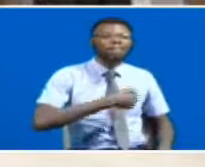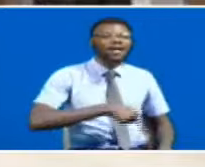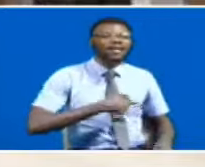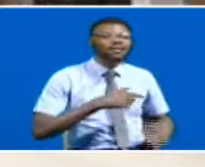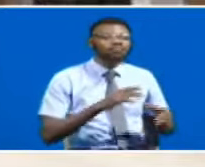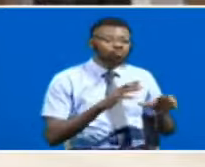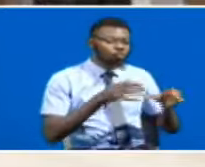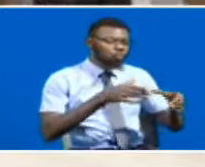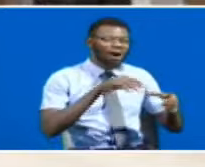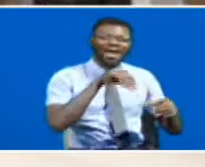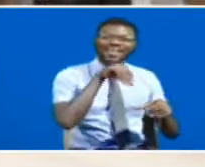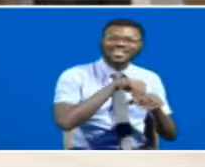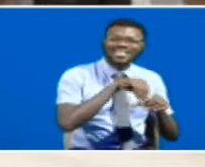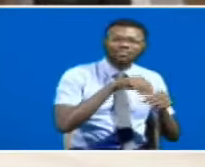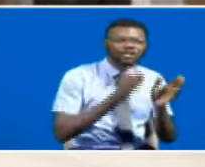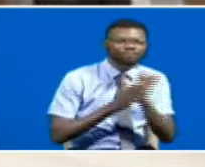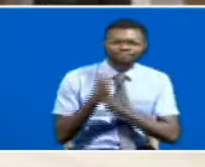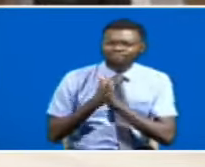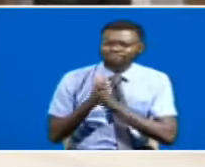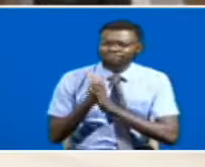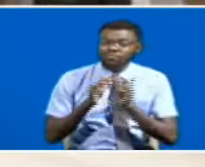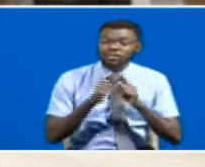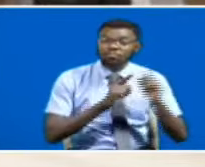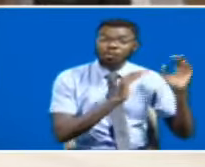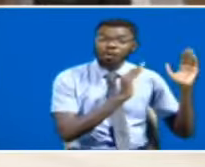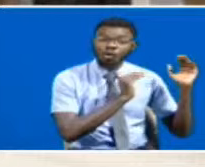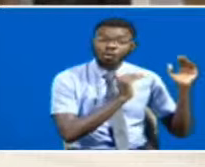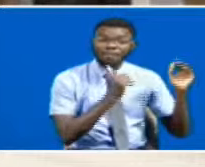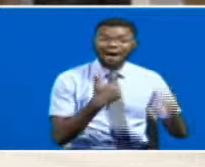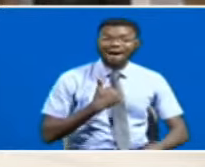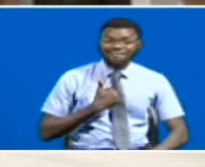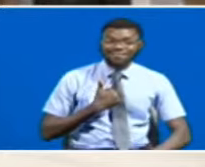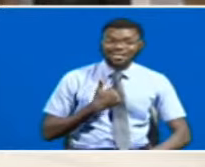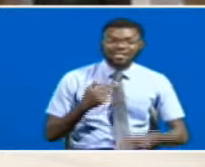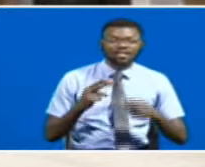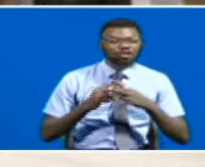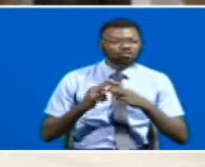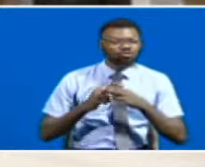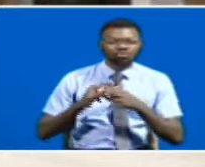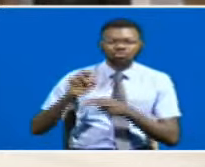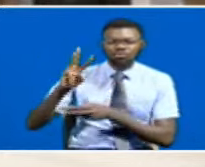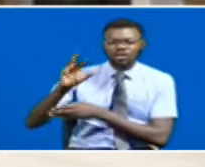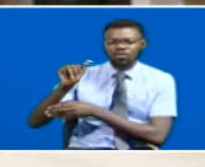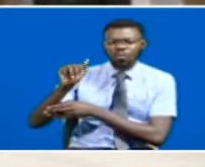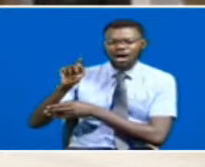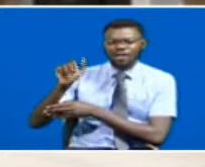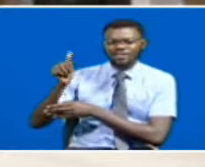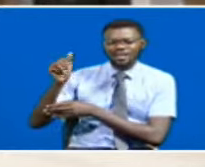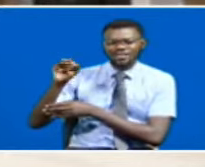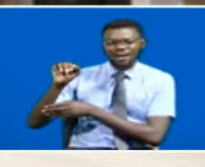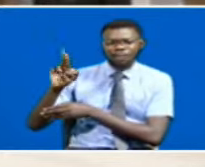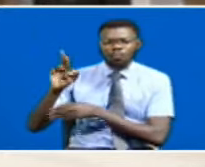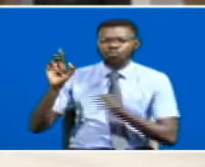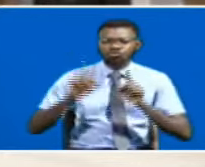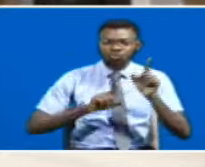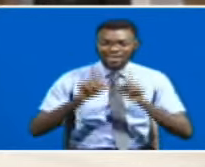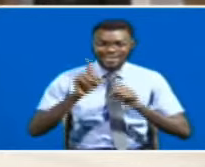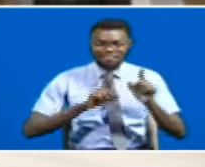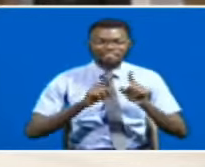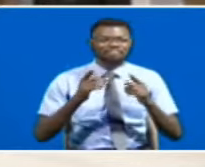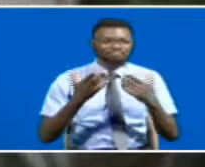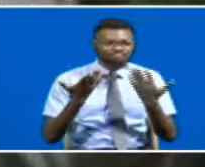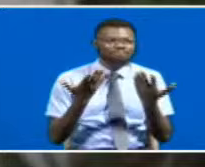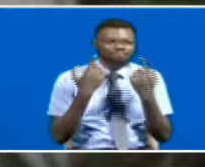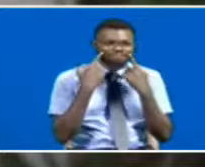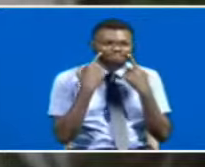investors have begun showing interest and are optimistic that they will soon be competing with Watamu in the tourism sector. Already, some have